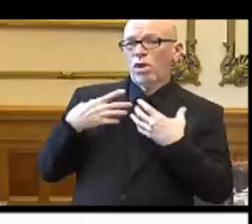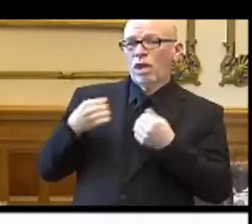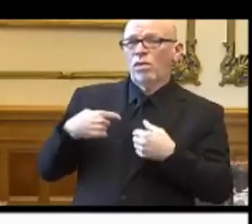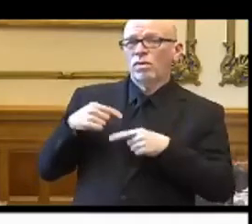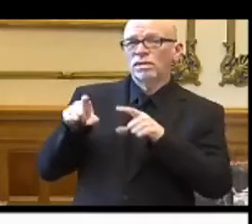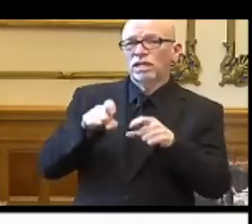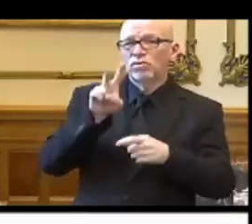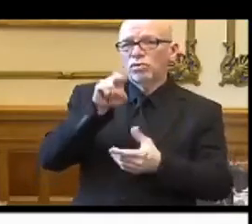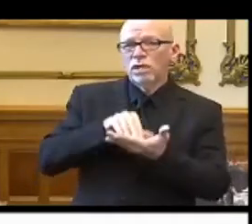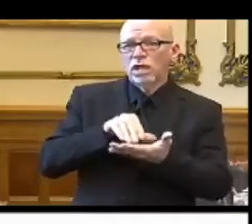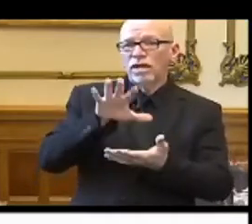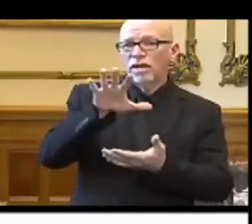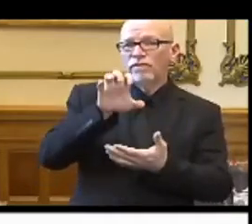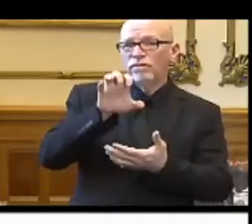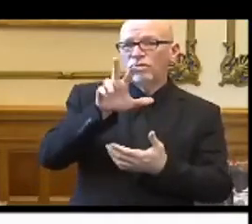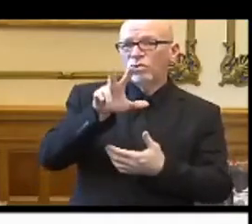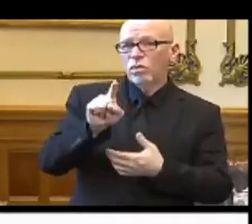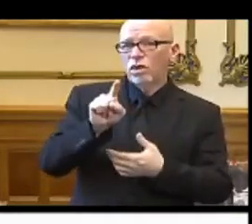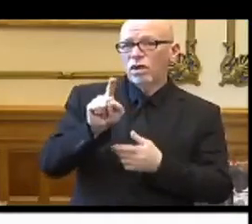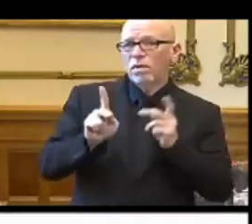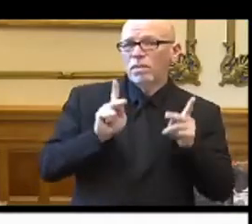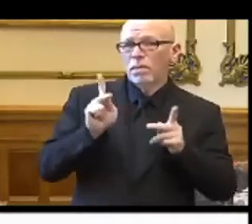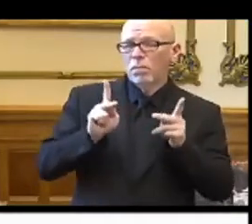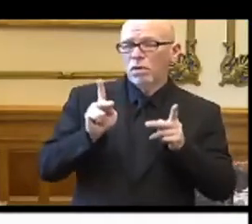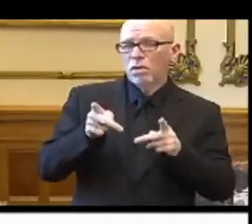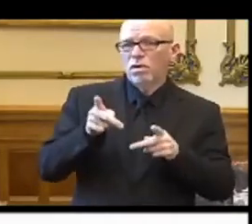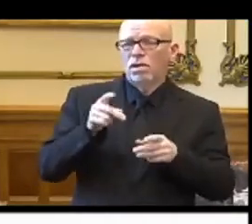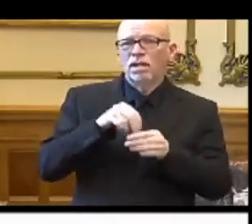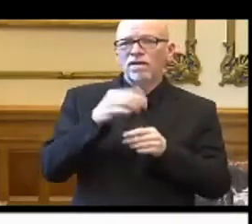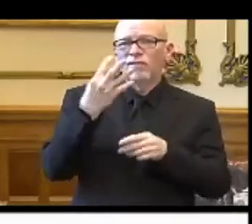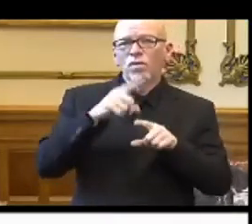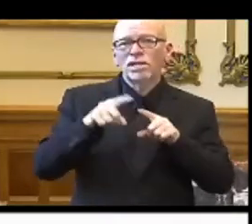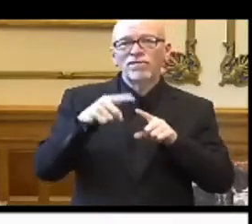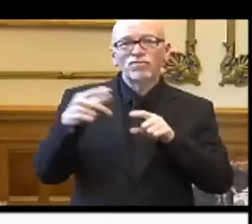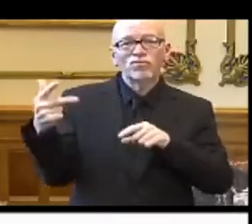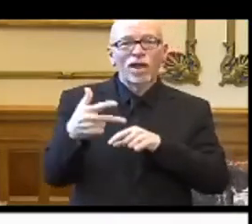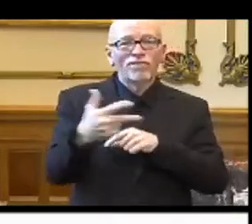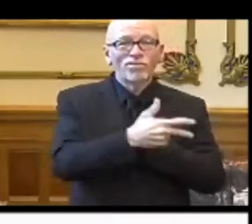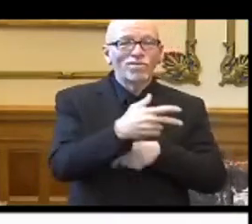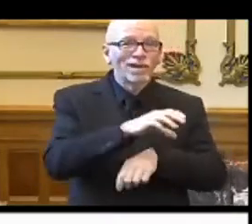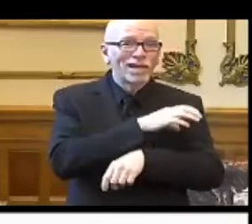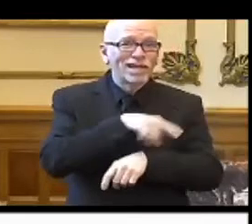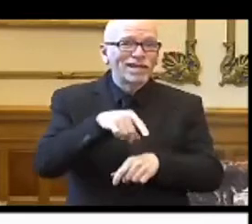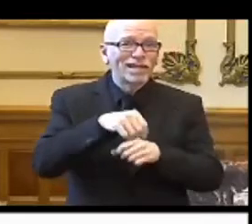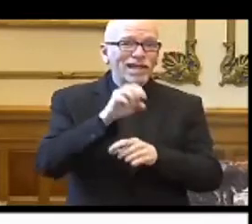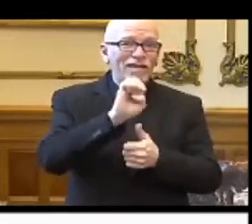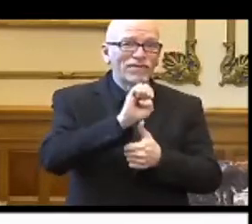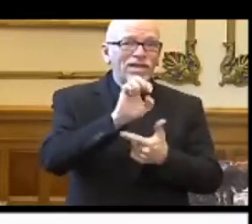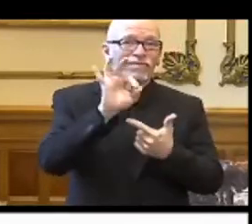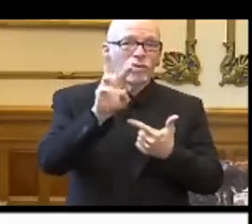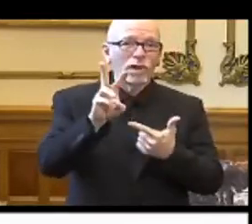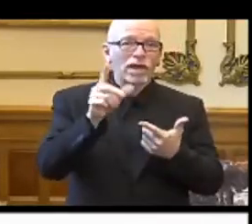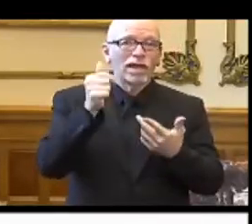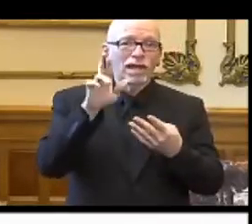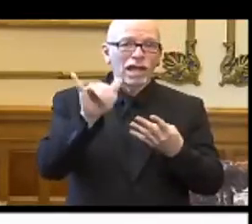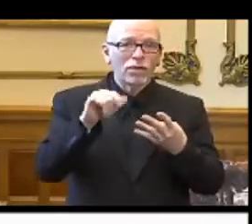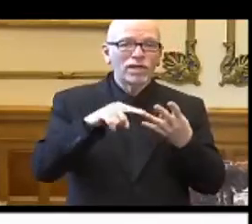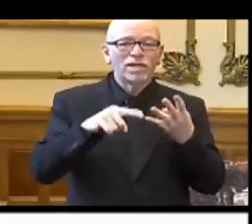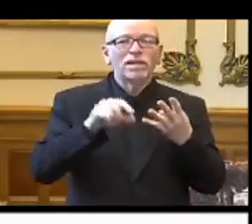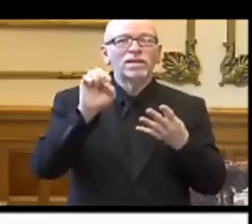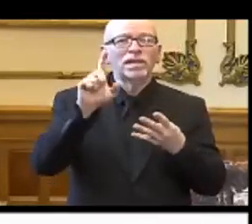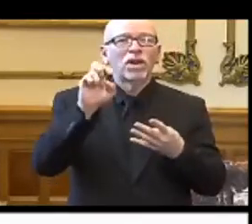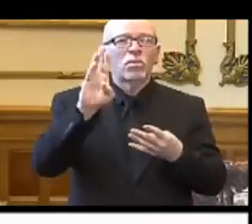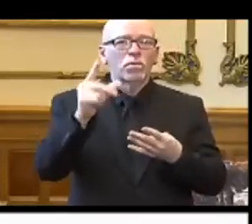tested 2,531 individuals at 4 drive-through clinics in Evansville, Fort Wayne, Gary, and in